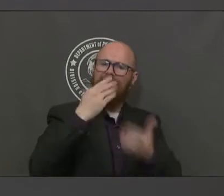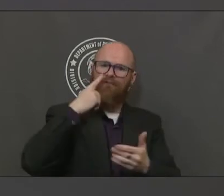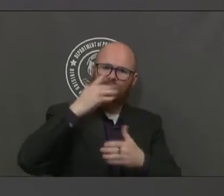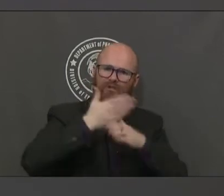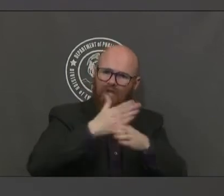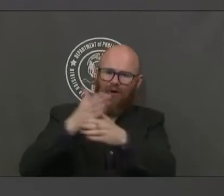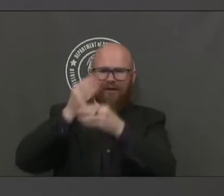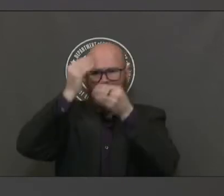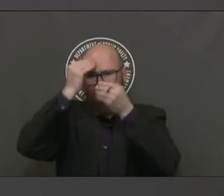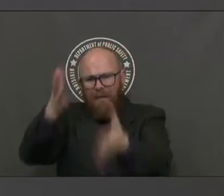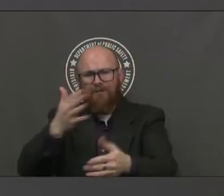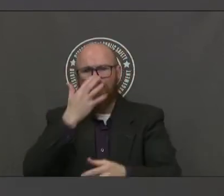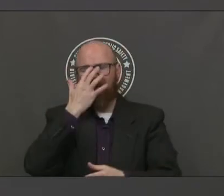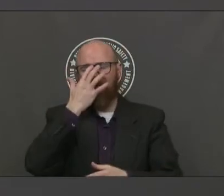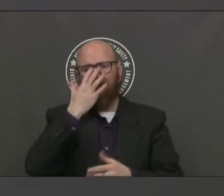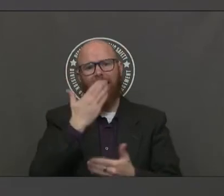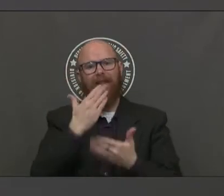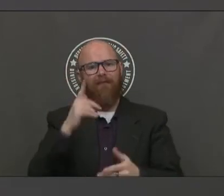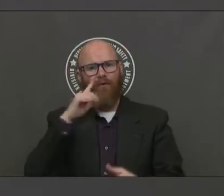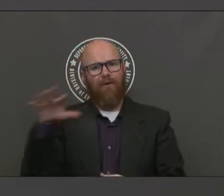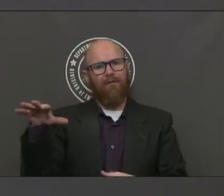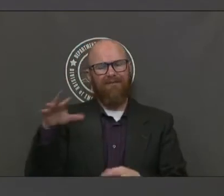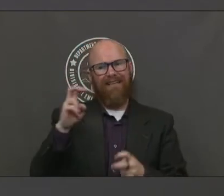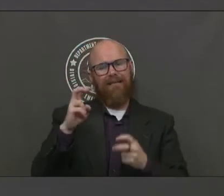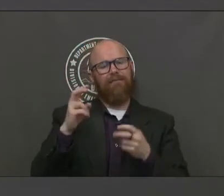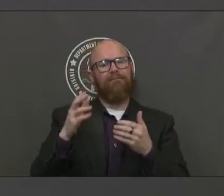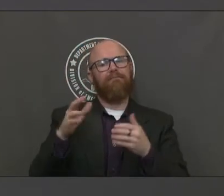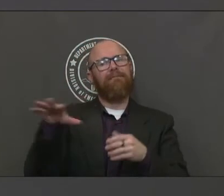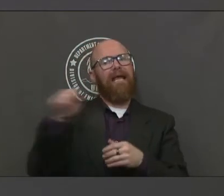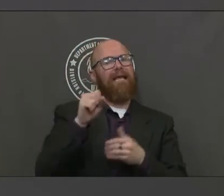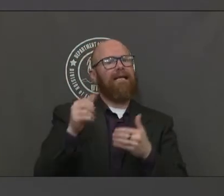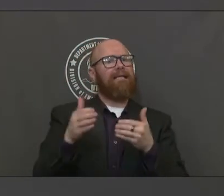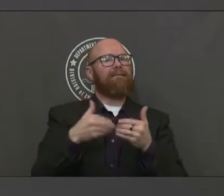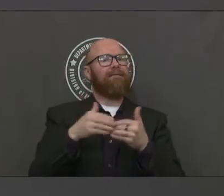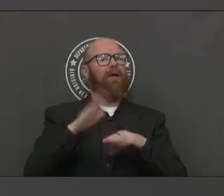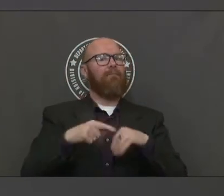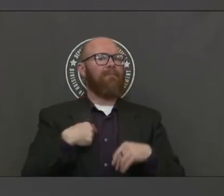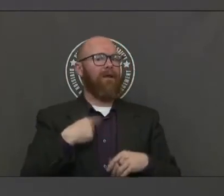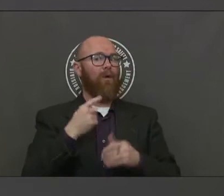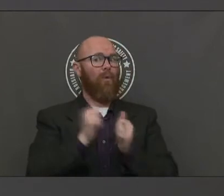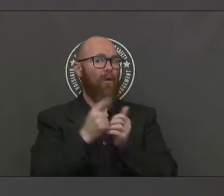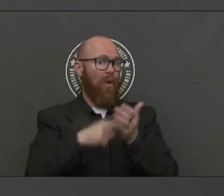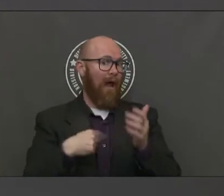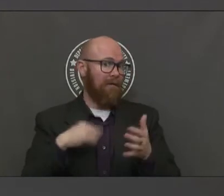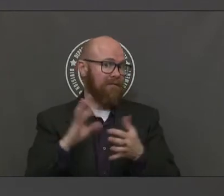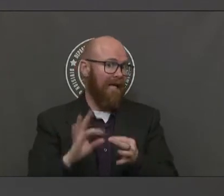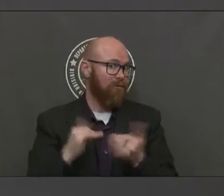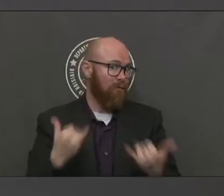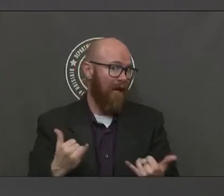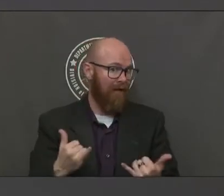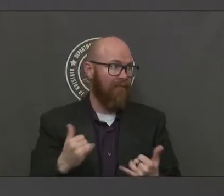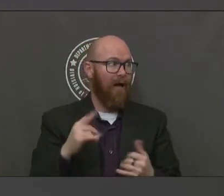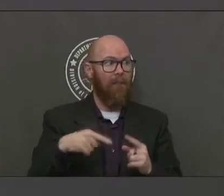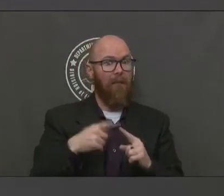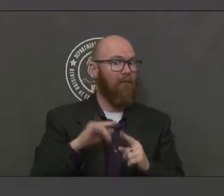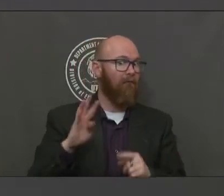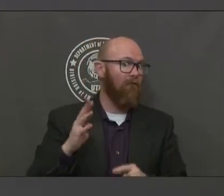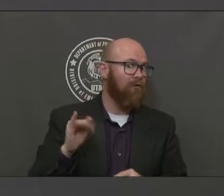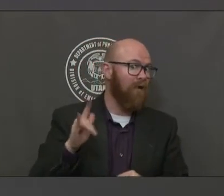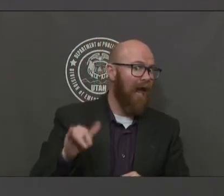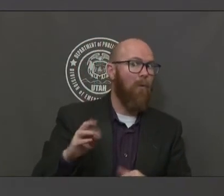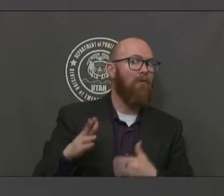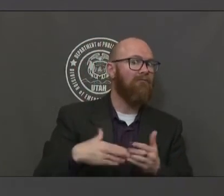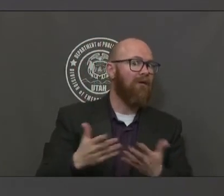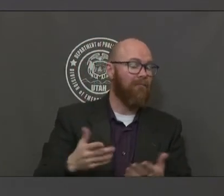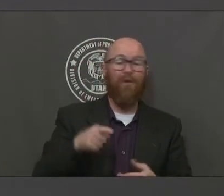today. Thanks for taking it easy on me with anything I said today that I shouldn't have. You're awesome, and